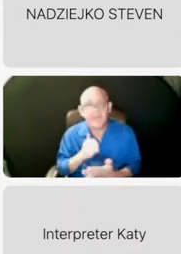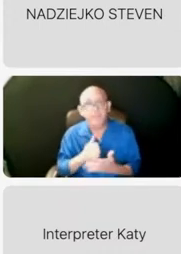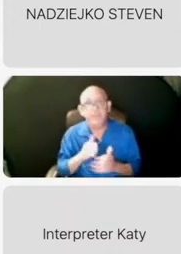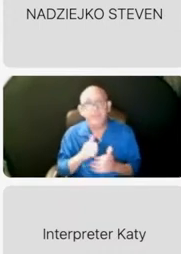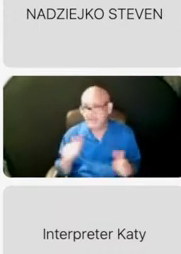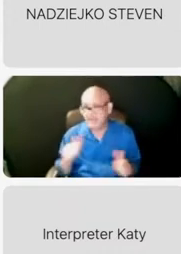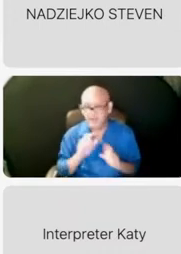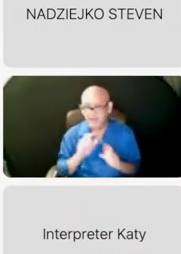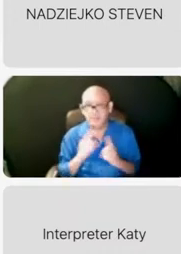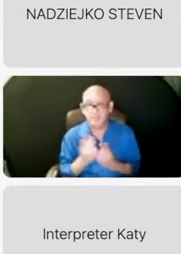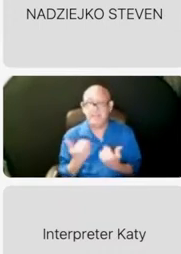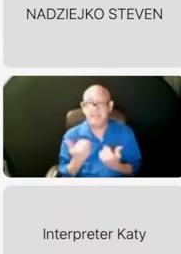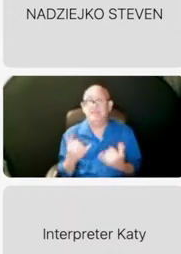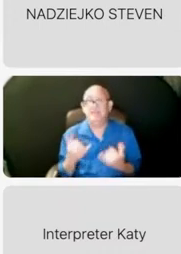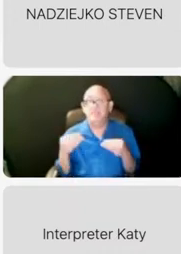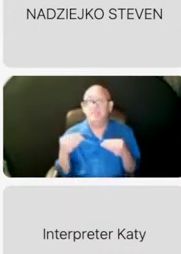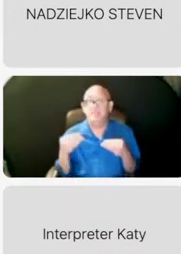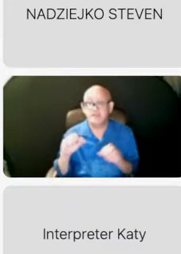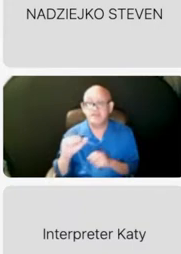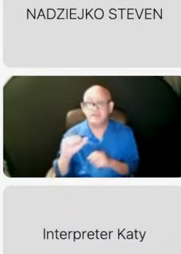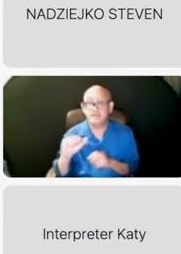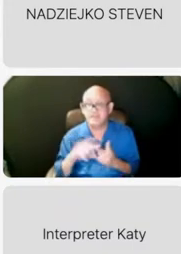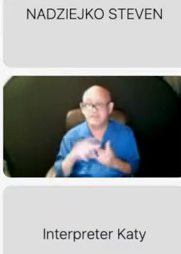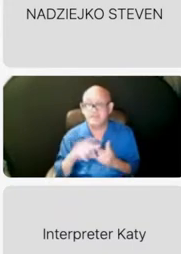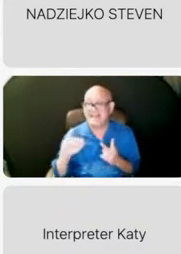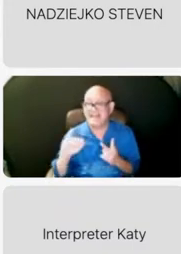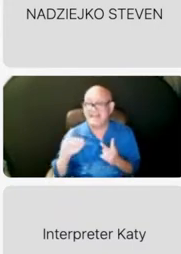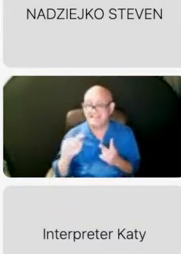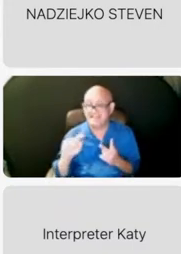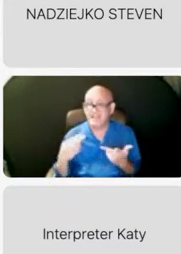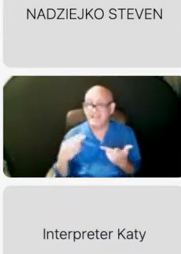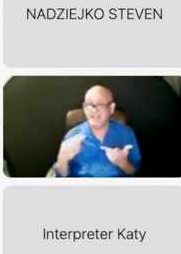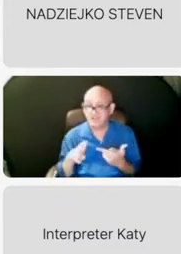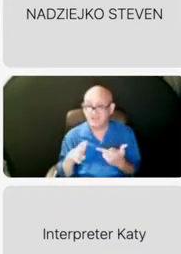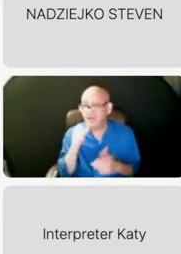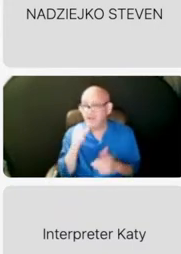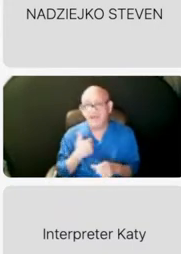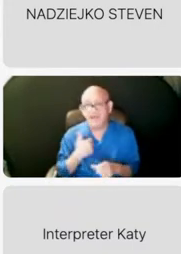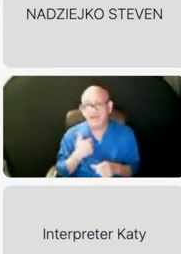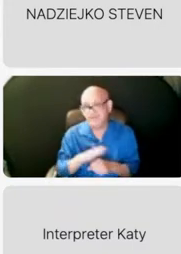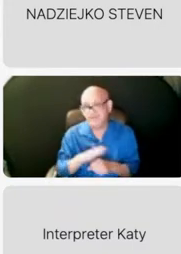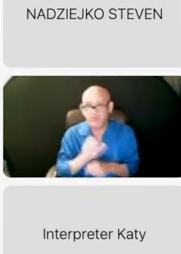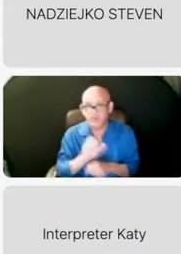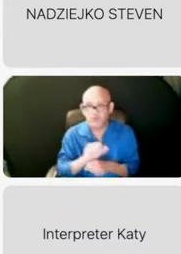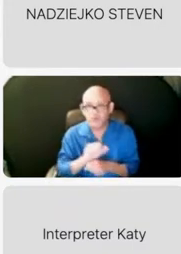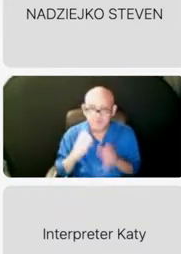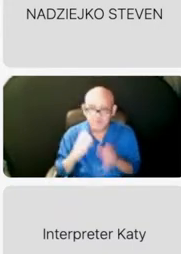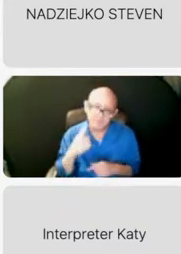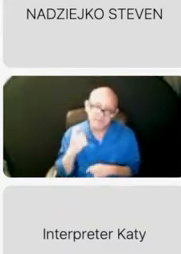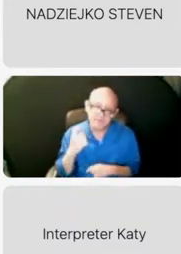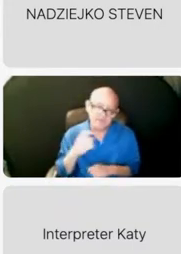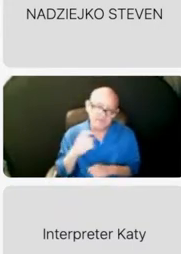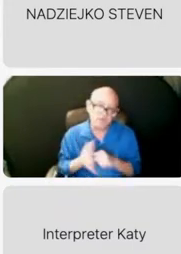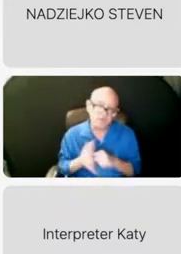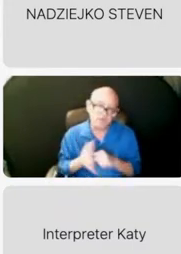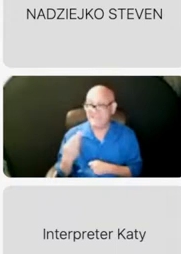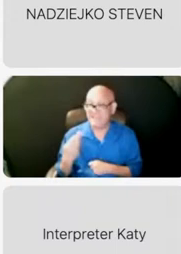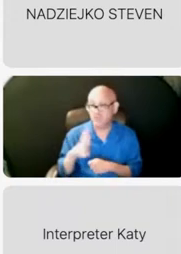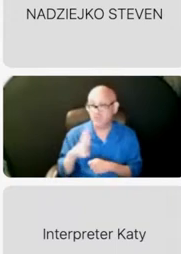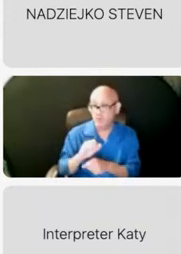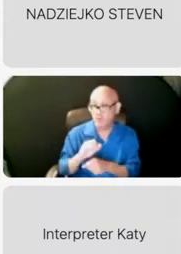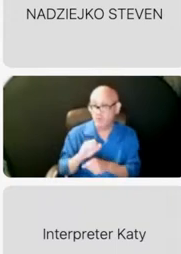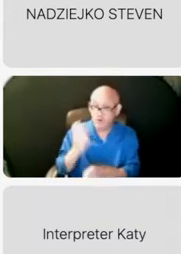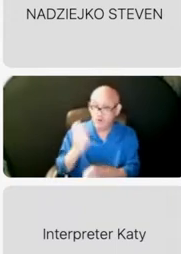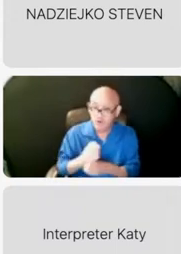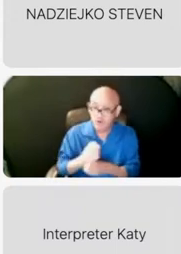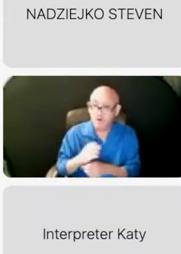marketing sales i.t and hr all experience life employees due to cover 19. the hr department worked diligently to create a kova 19 protocol